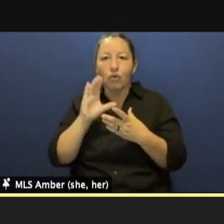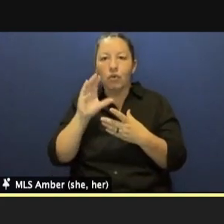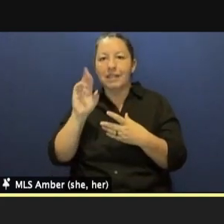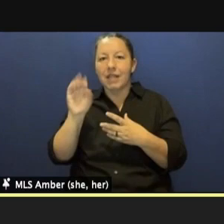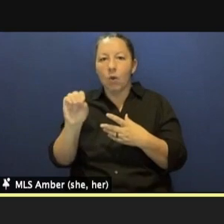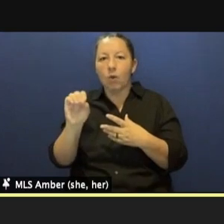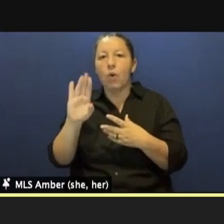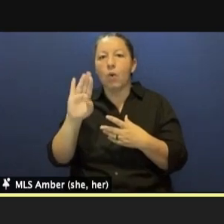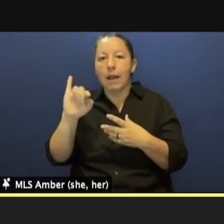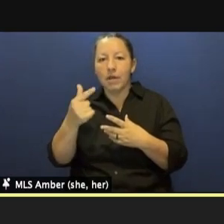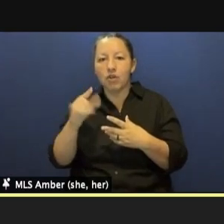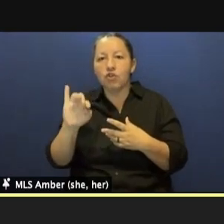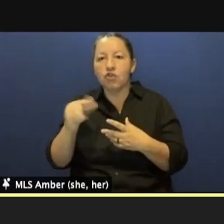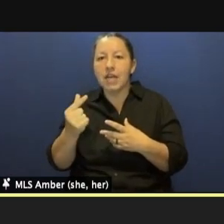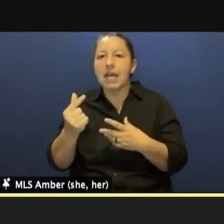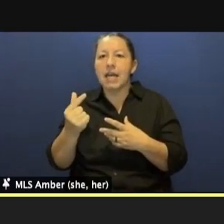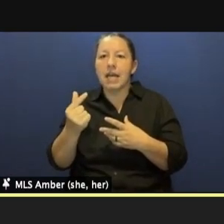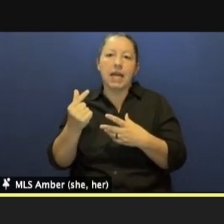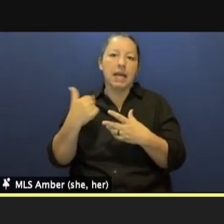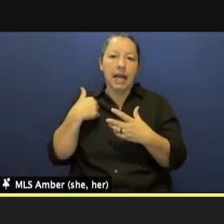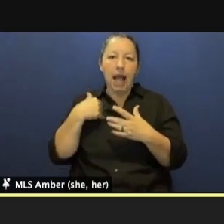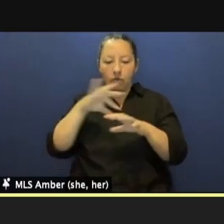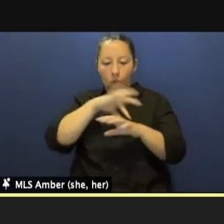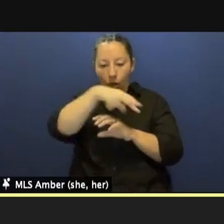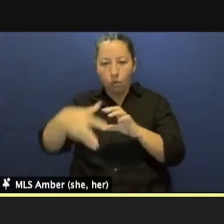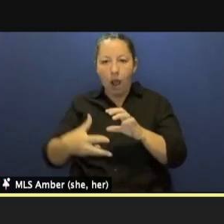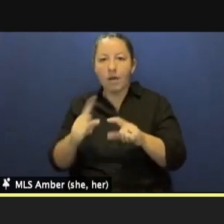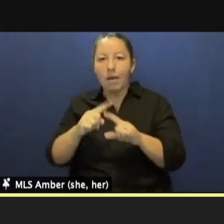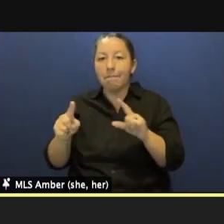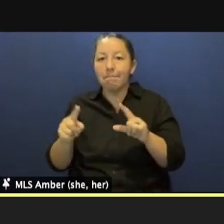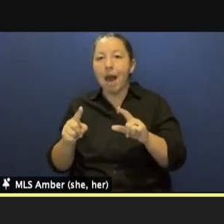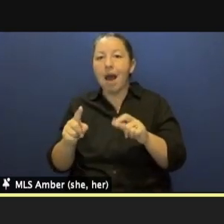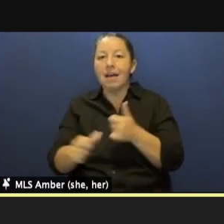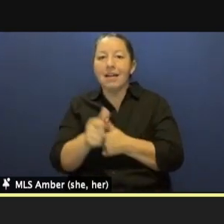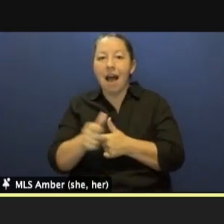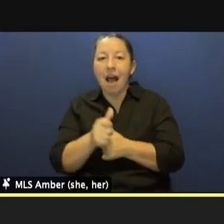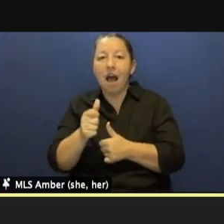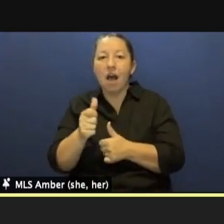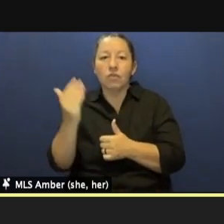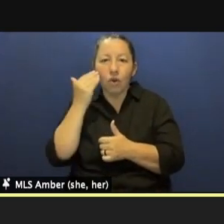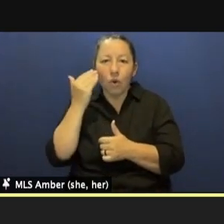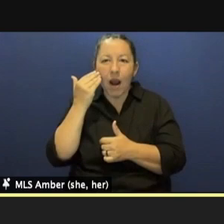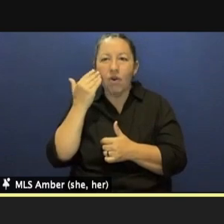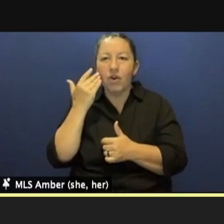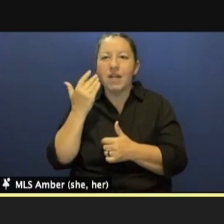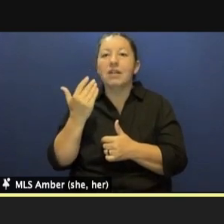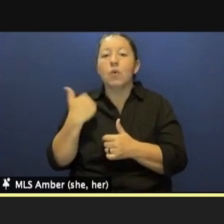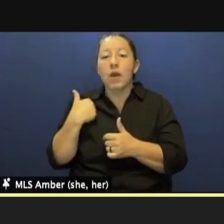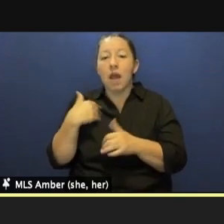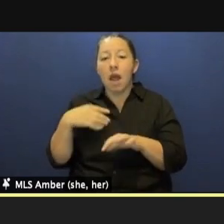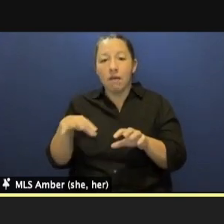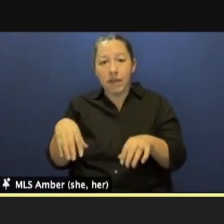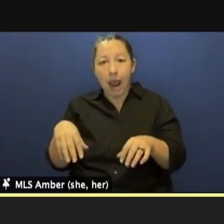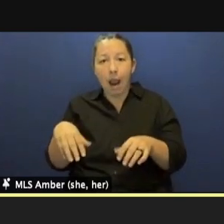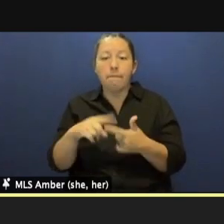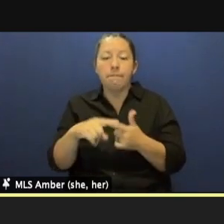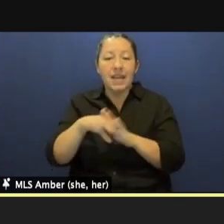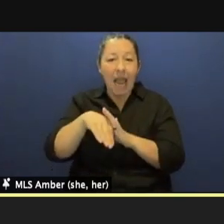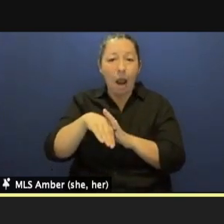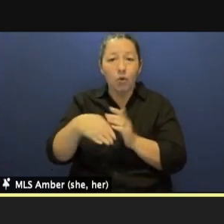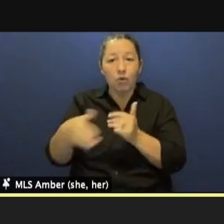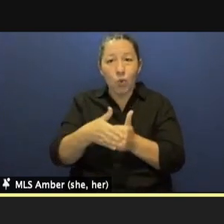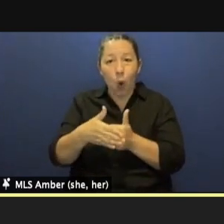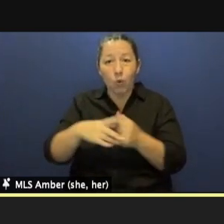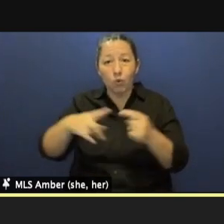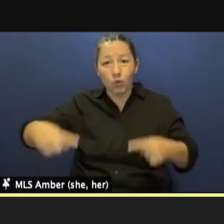top, but also hazard awareness, right? Cameras that are down located near the wheels. It's sometimes hard to see